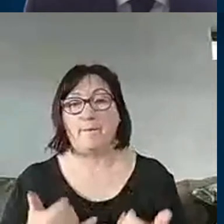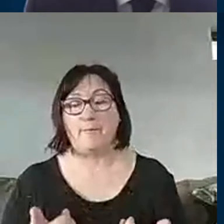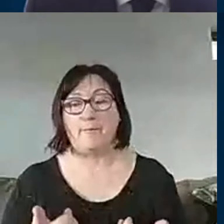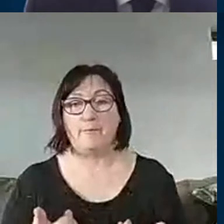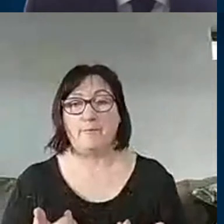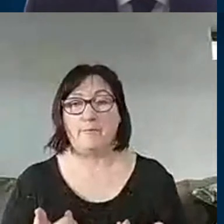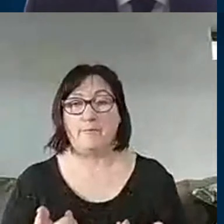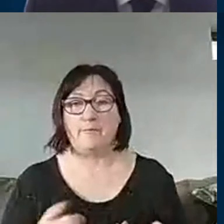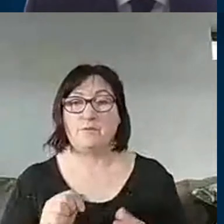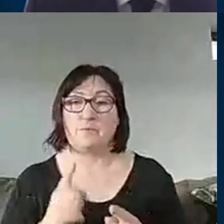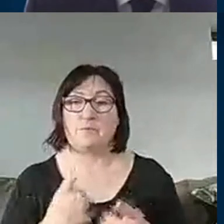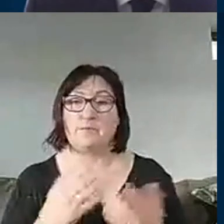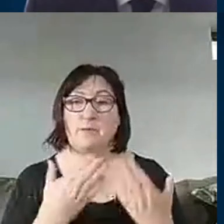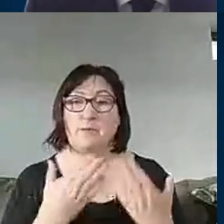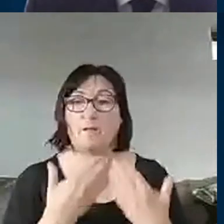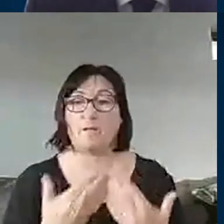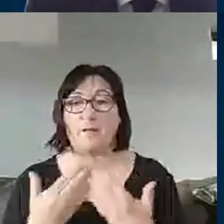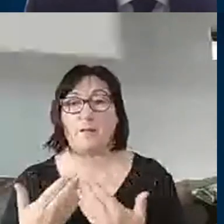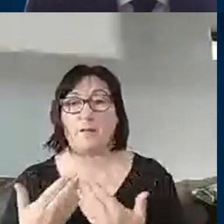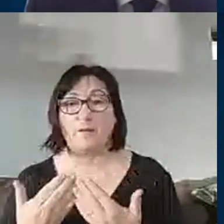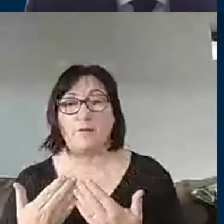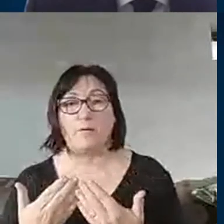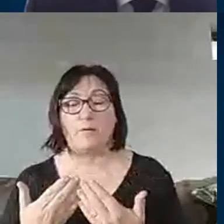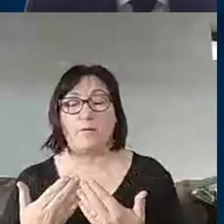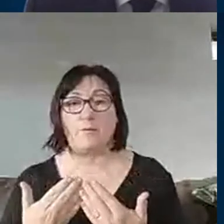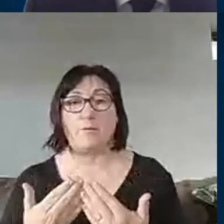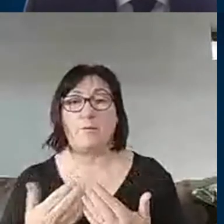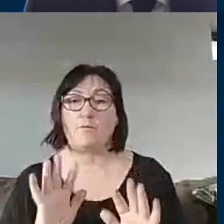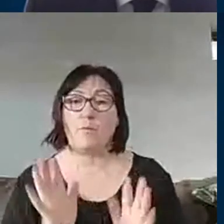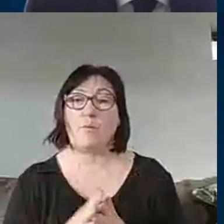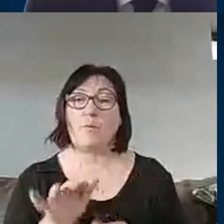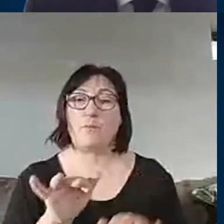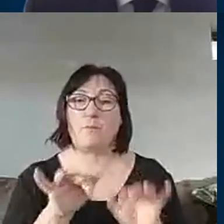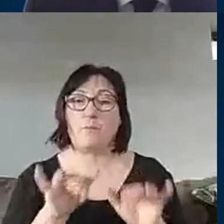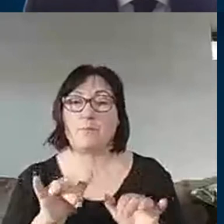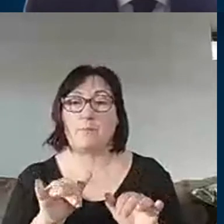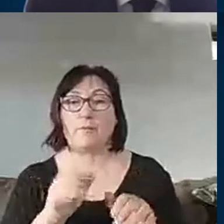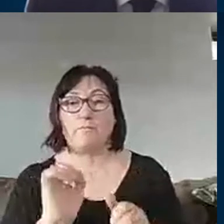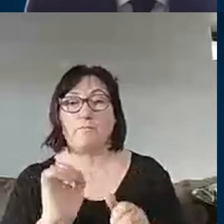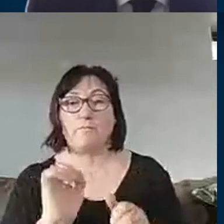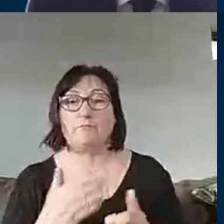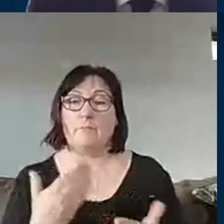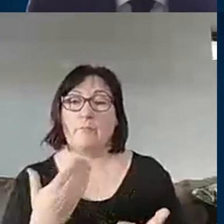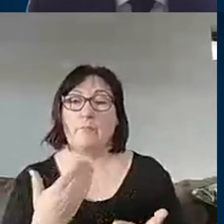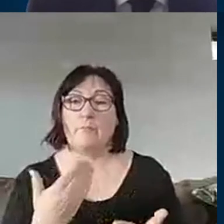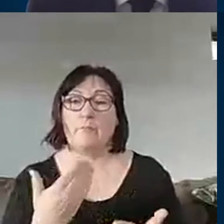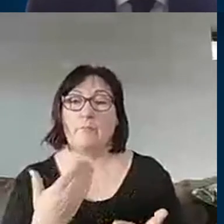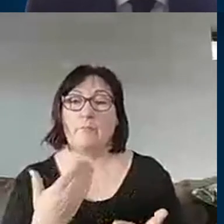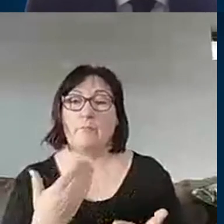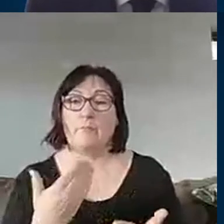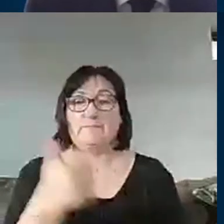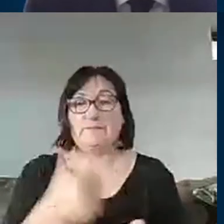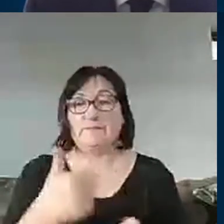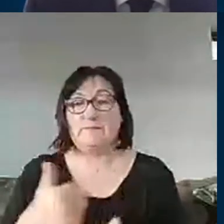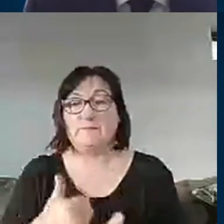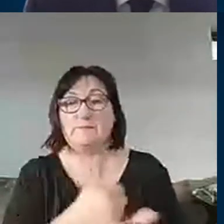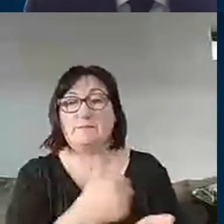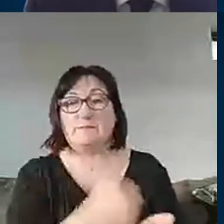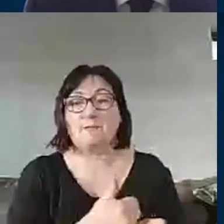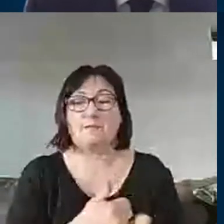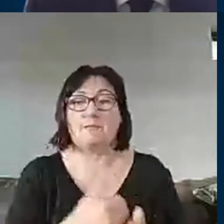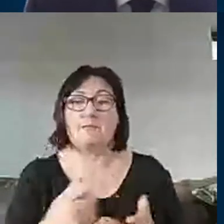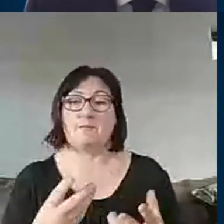the panelists for their availability. Aisha, Lindsay, Yamkela, Jolene and Eugene,